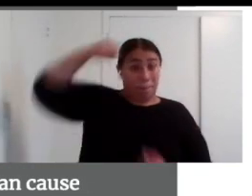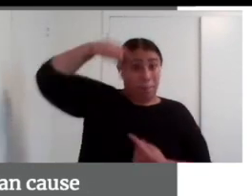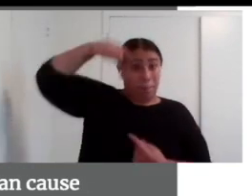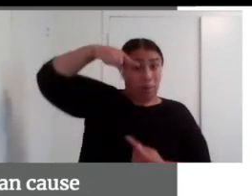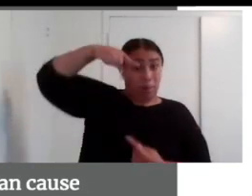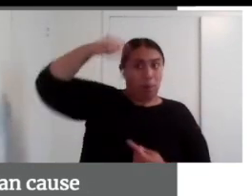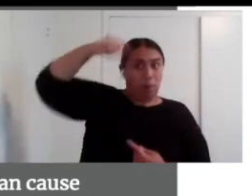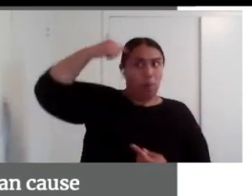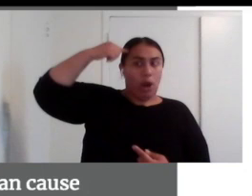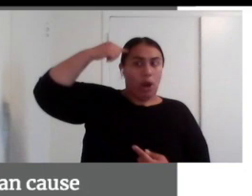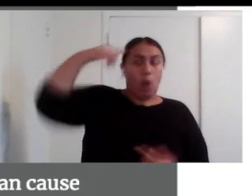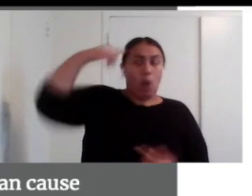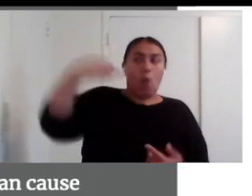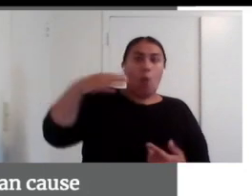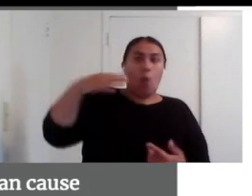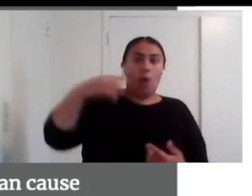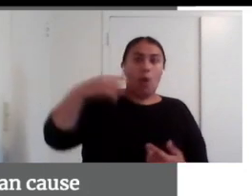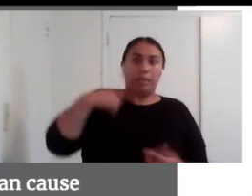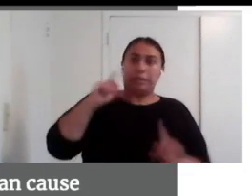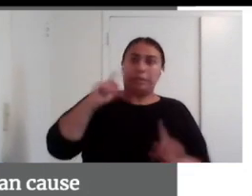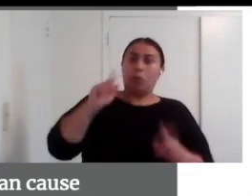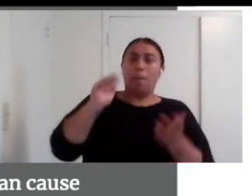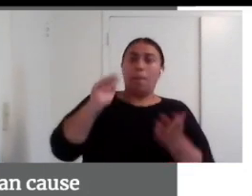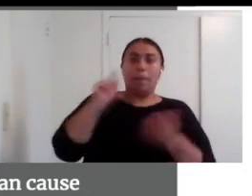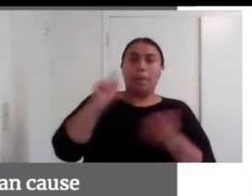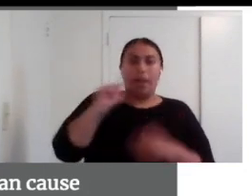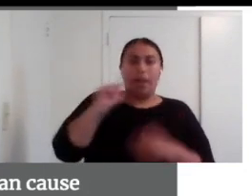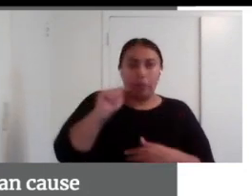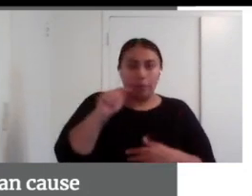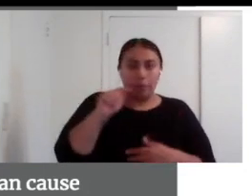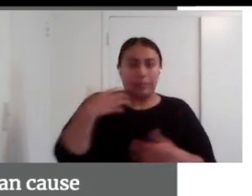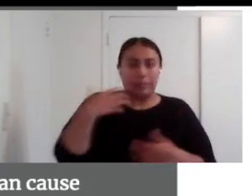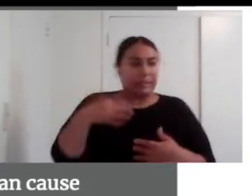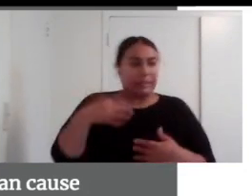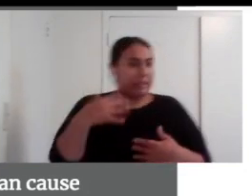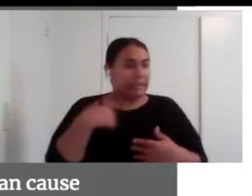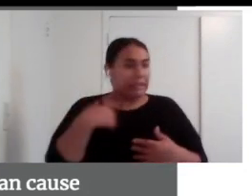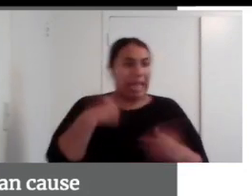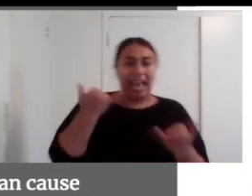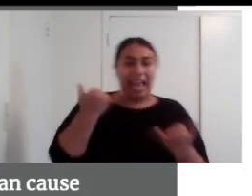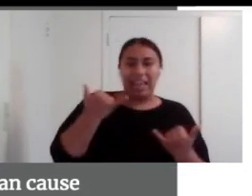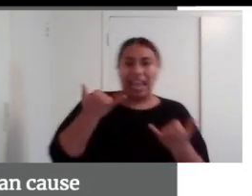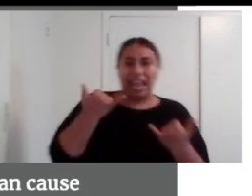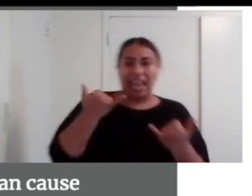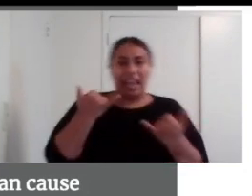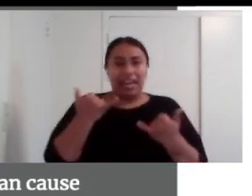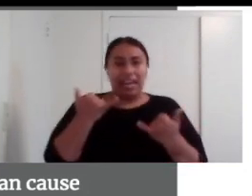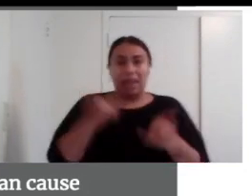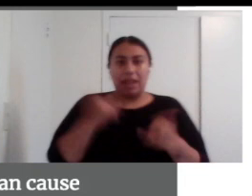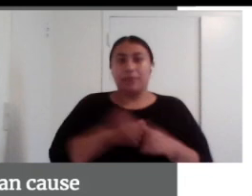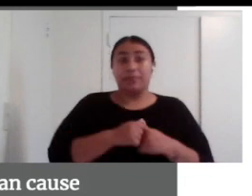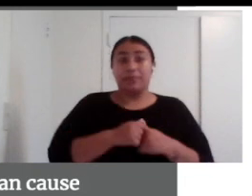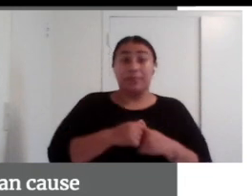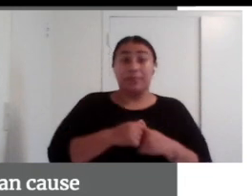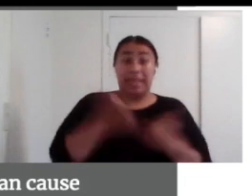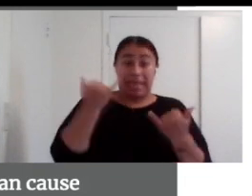my goodness, I am wet, and a urinary tract infection starts, and that infection is unbeknownst to the patient and it turns into